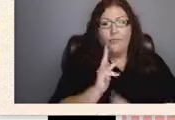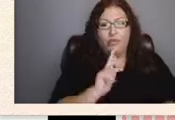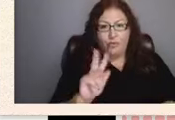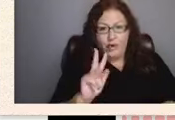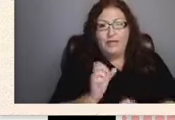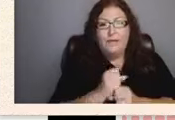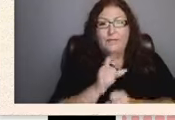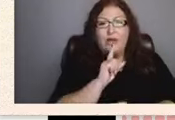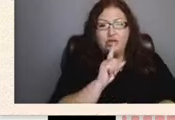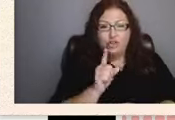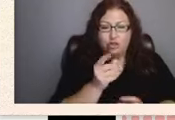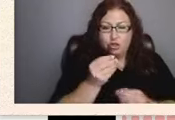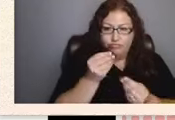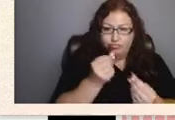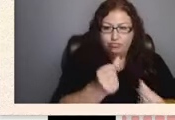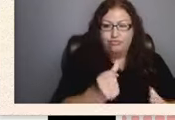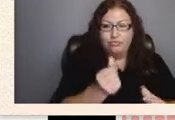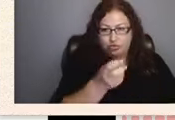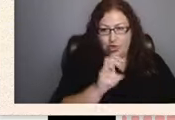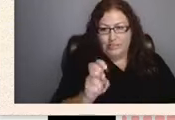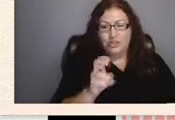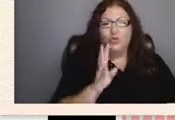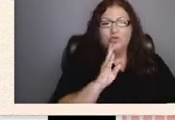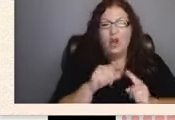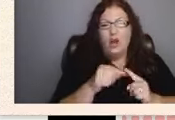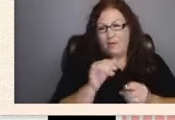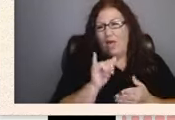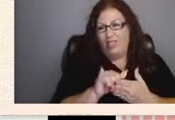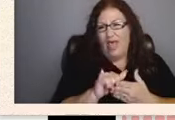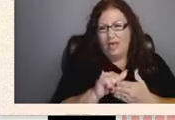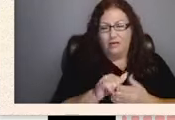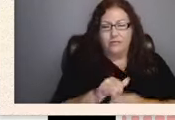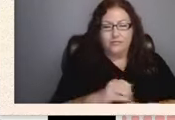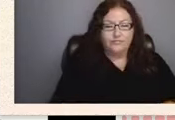seamless transition, and we'll talk about what those events are.